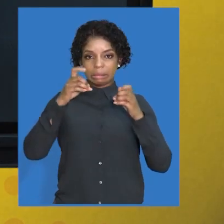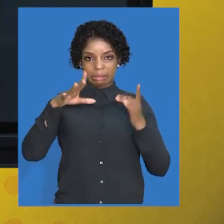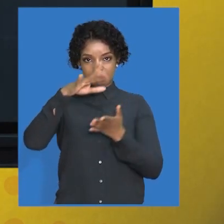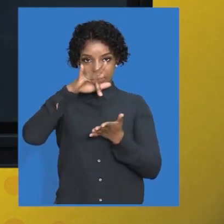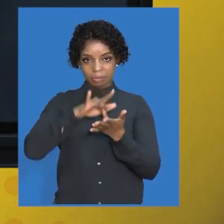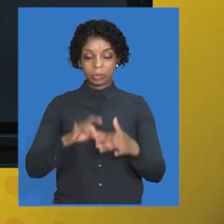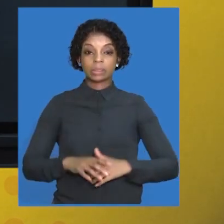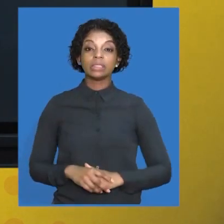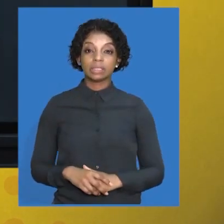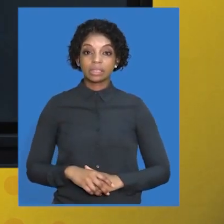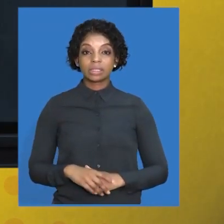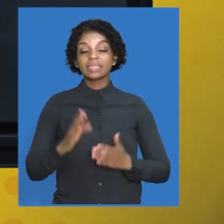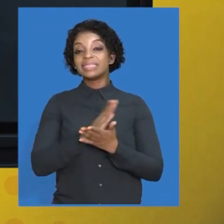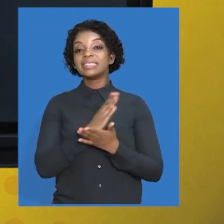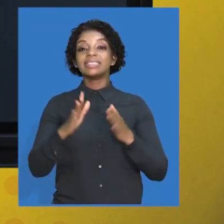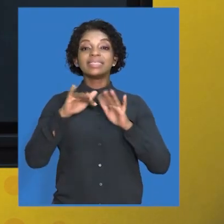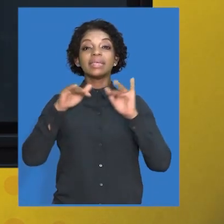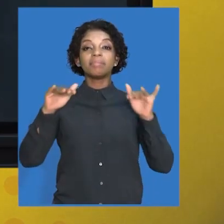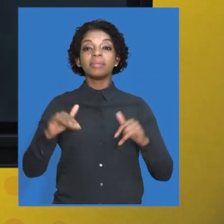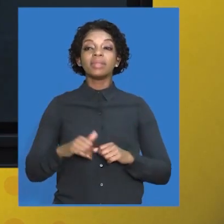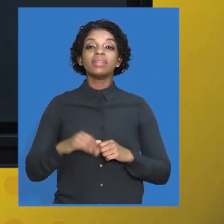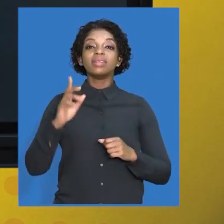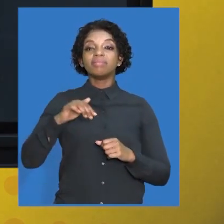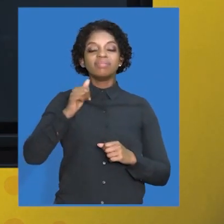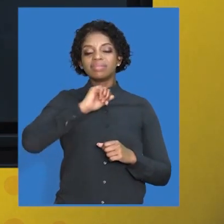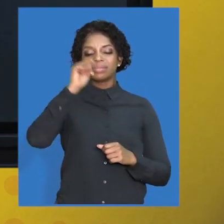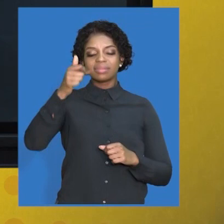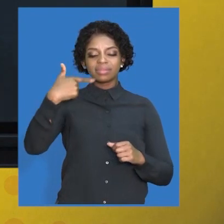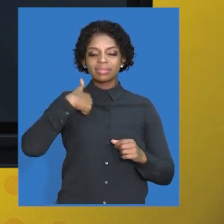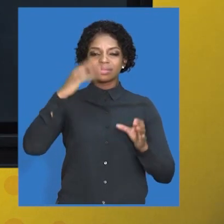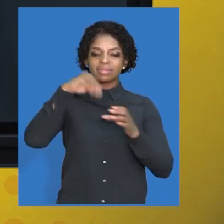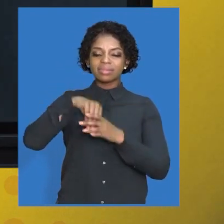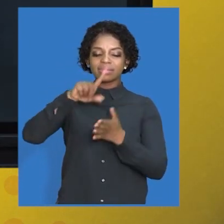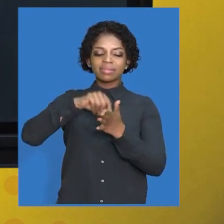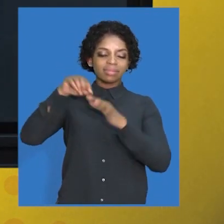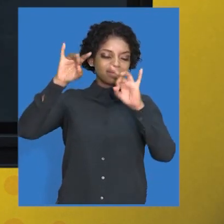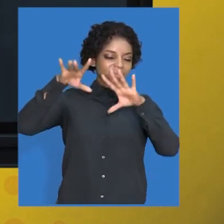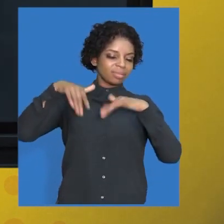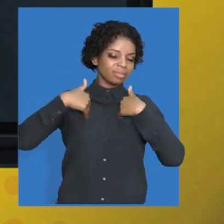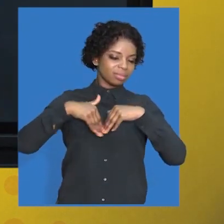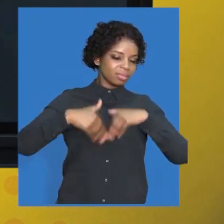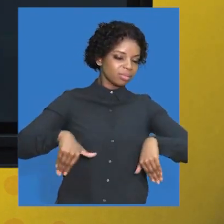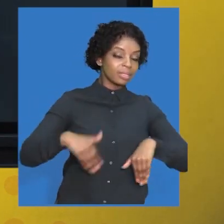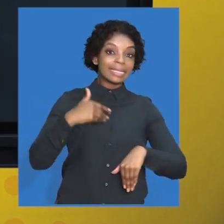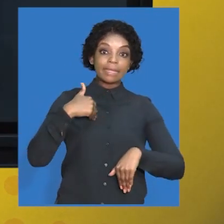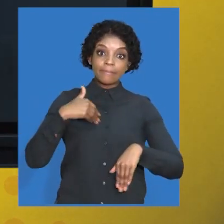So some people might be like, well, my vote doesn't count, so therefore I'm not going to vote, and then they don't vote, and what happens is that